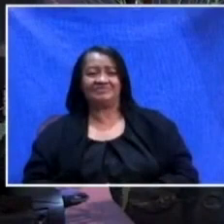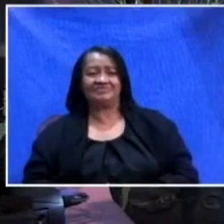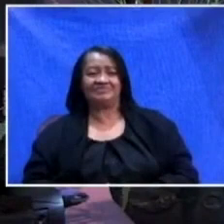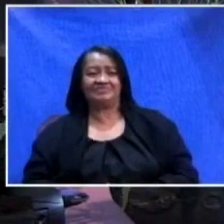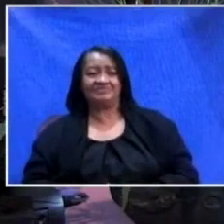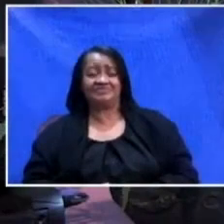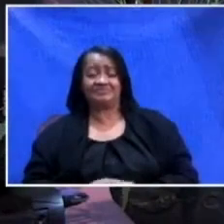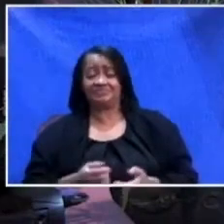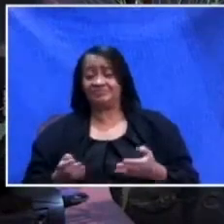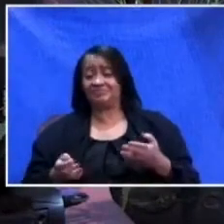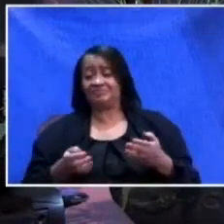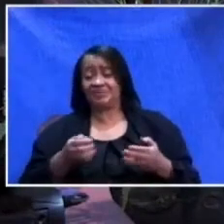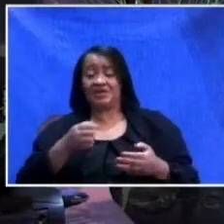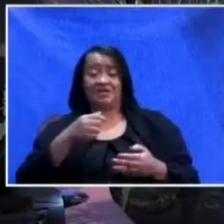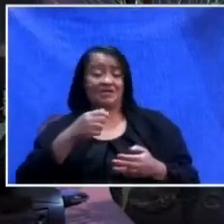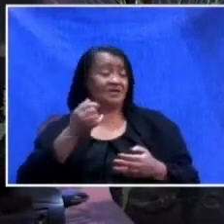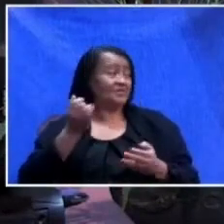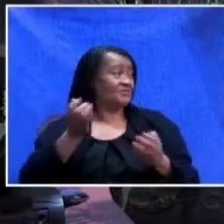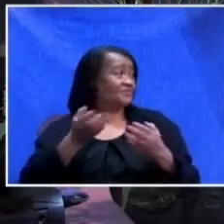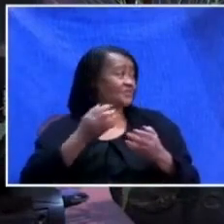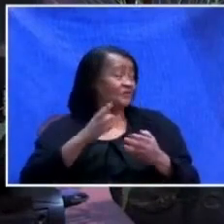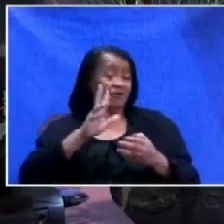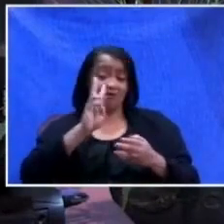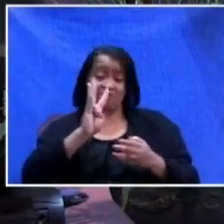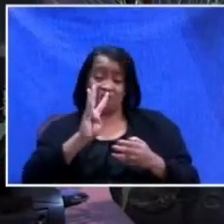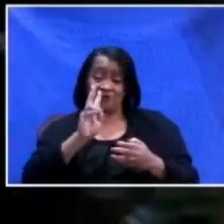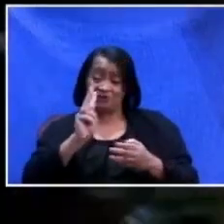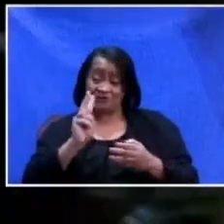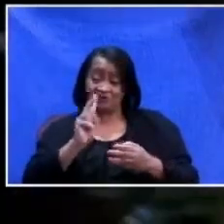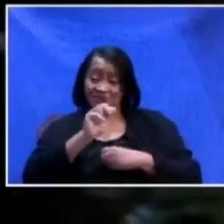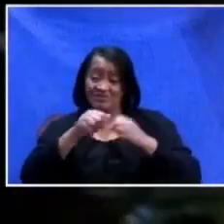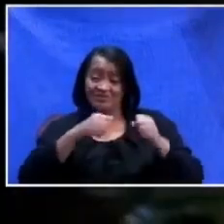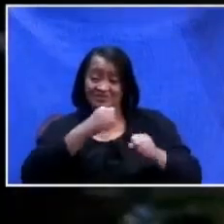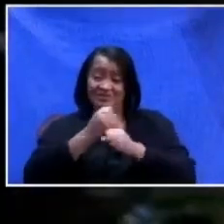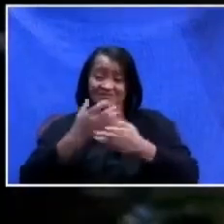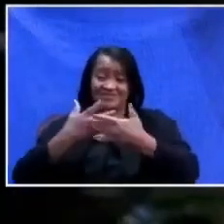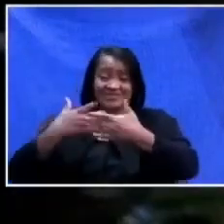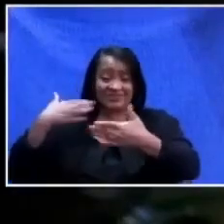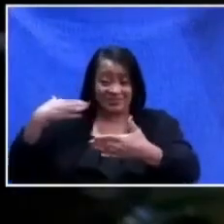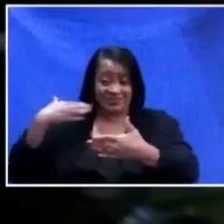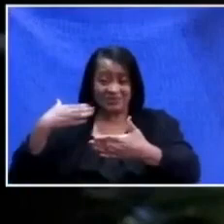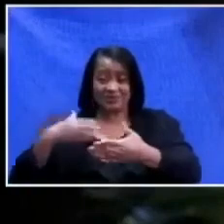42 years ago, if I need, I have to think about that.